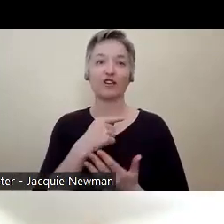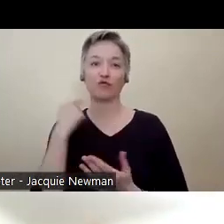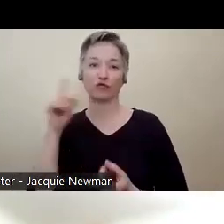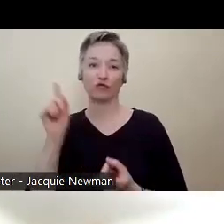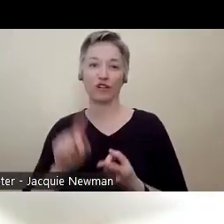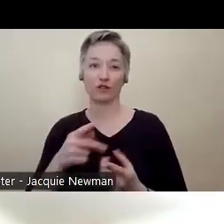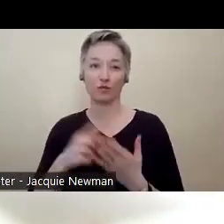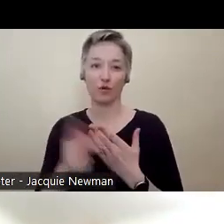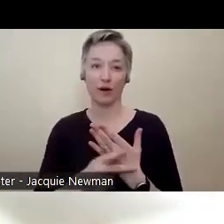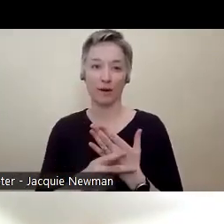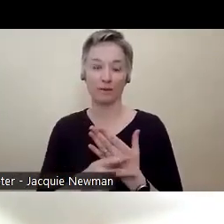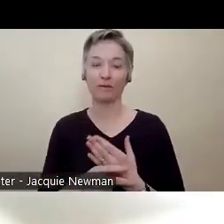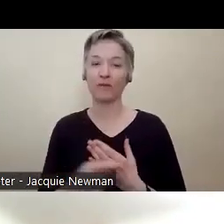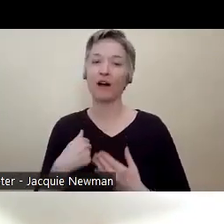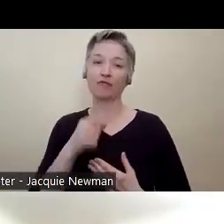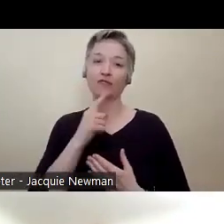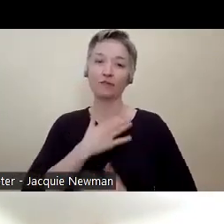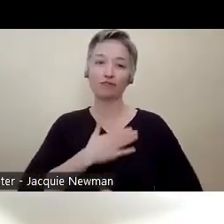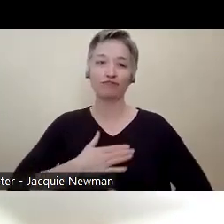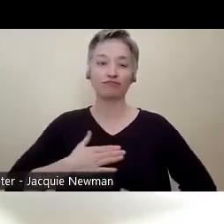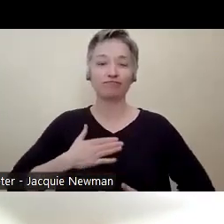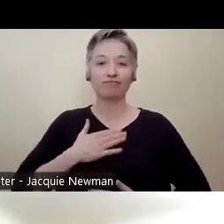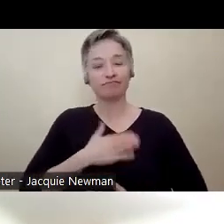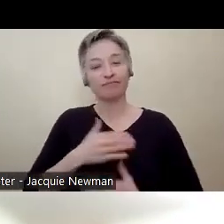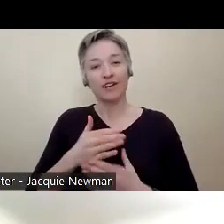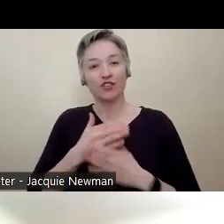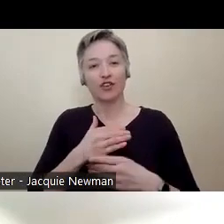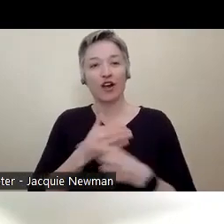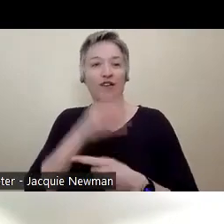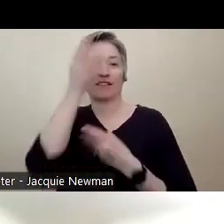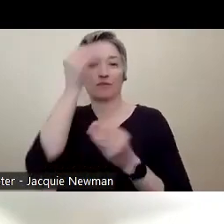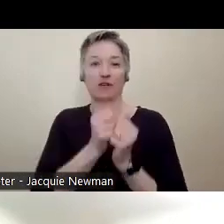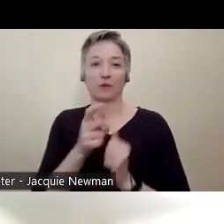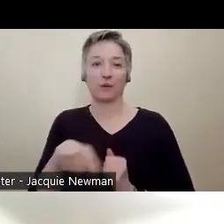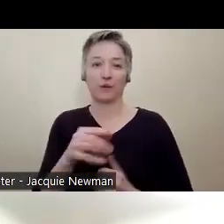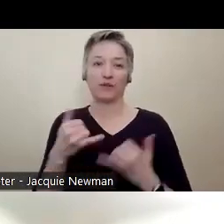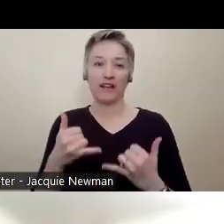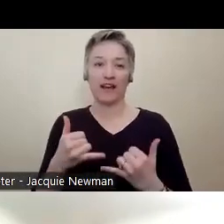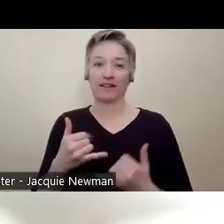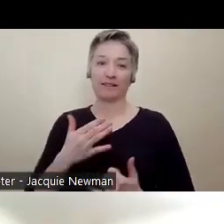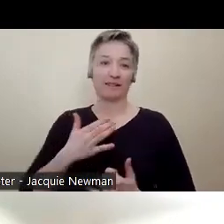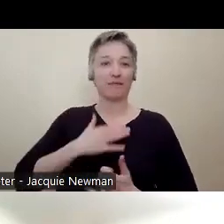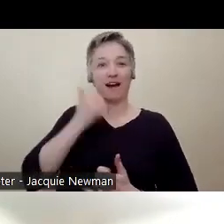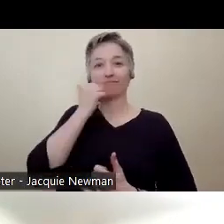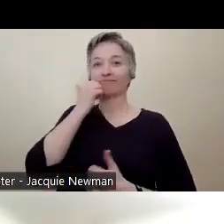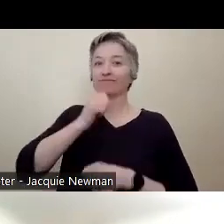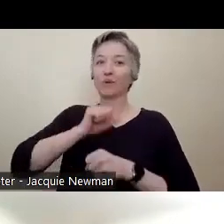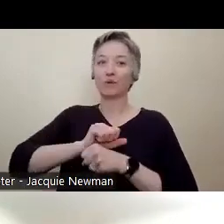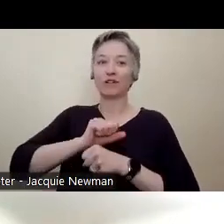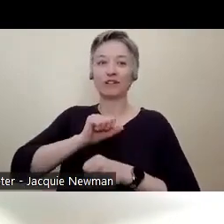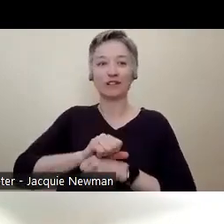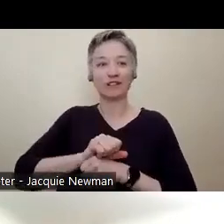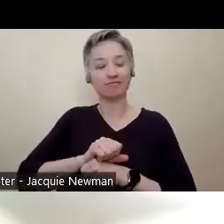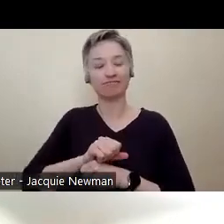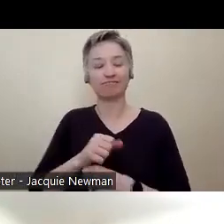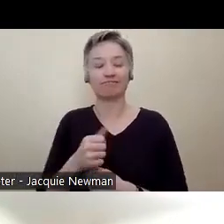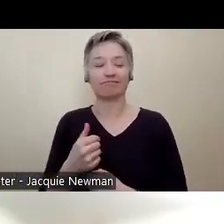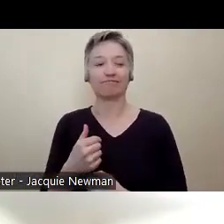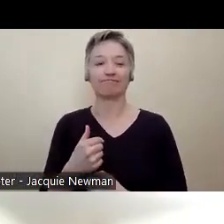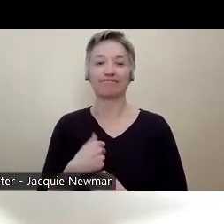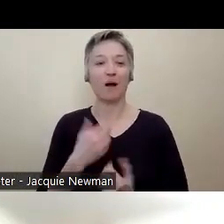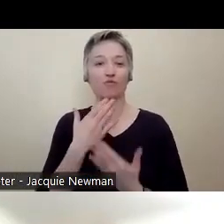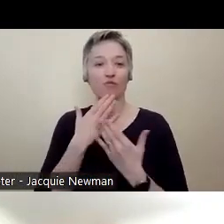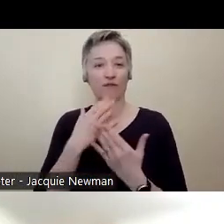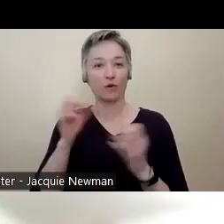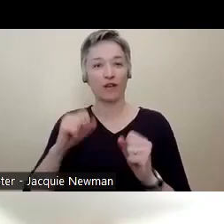I'm very, very appreciative of getting to share this information today. It's what I do every day, and really grateful that we're able to